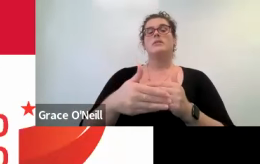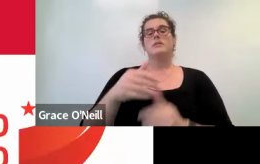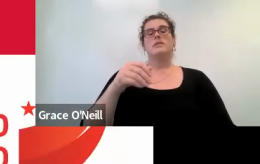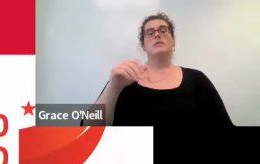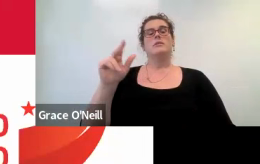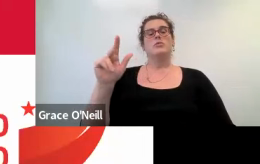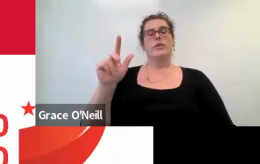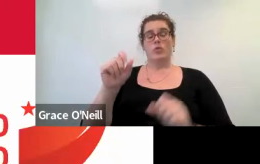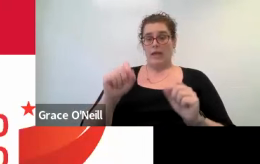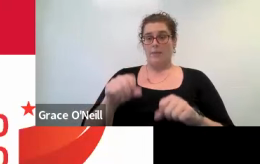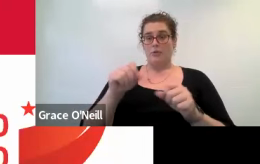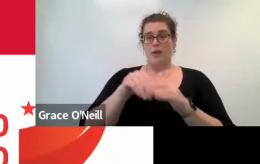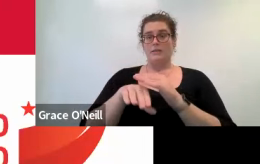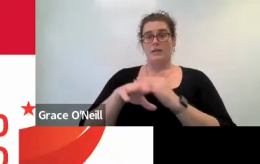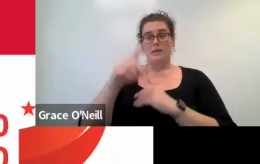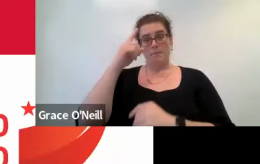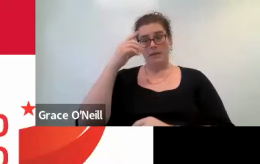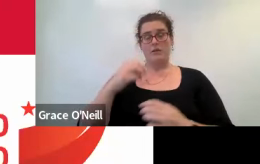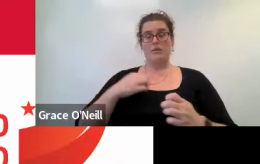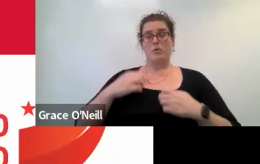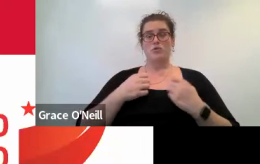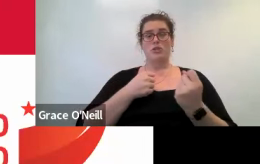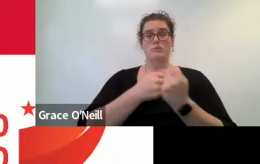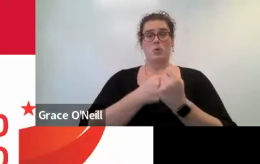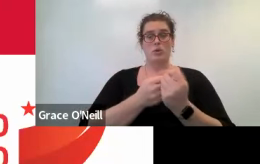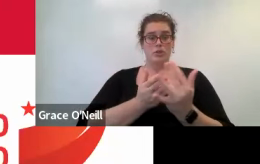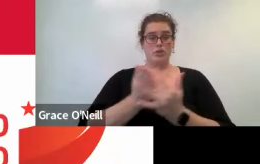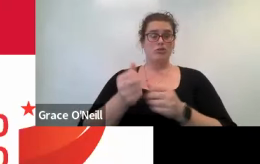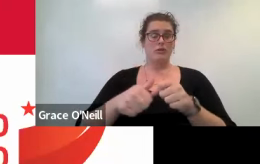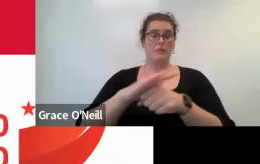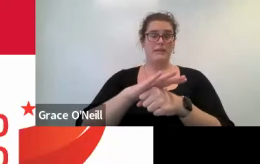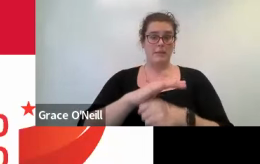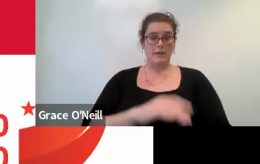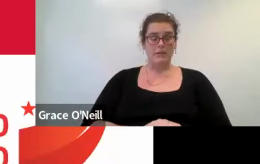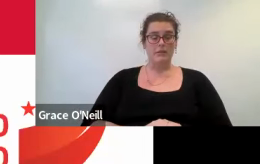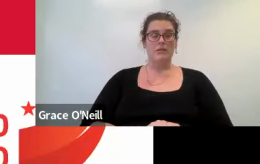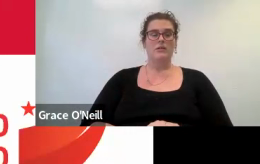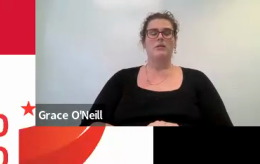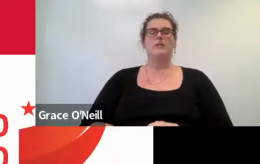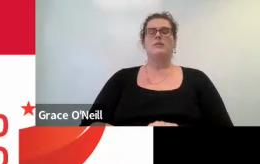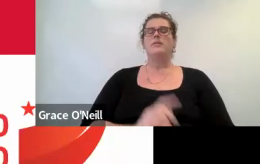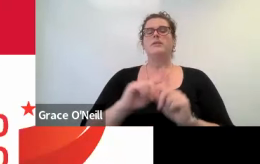and services during the pandemic? The qualifications for question 23 calls